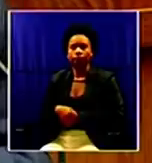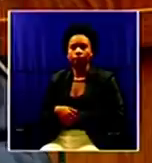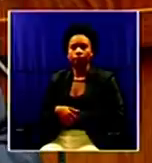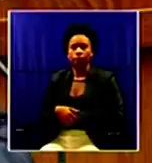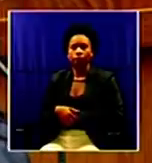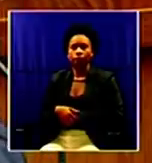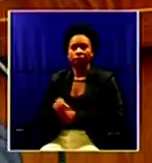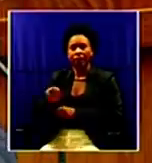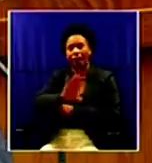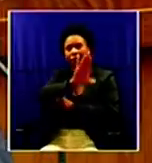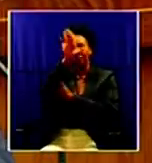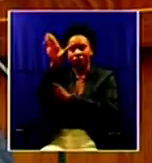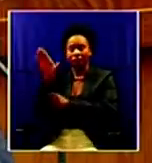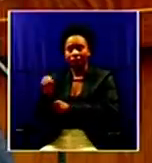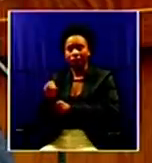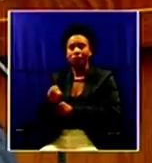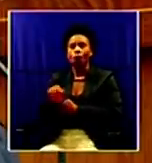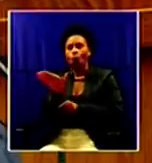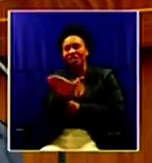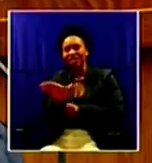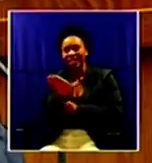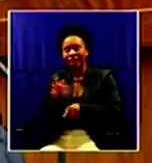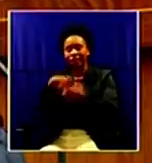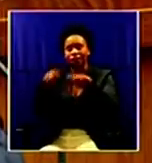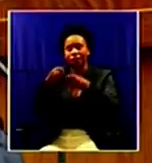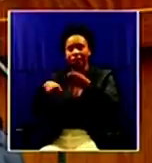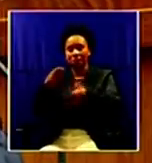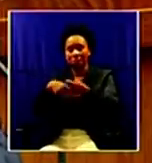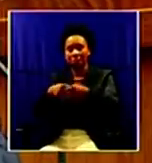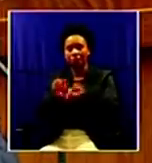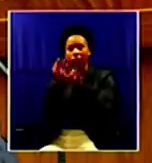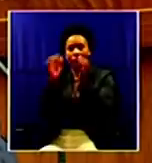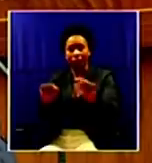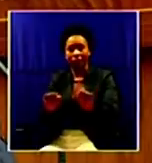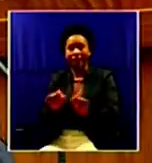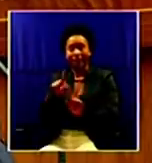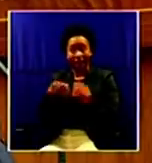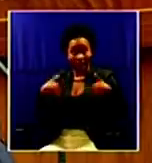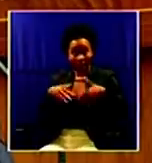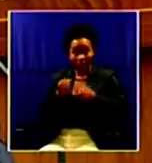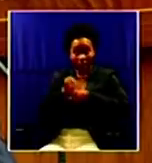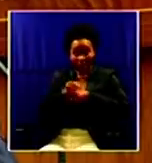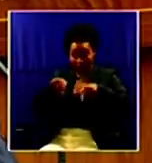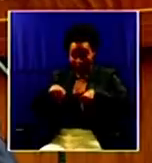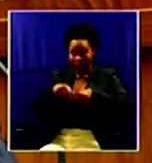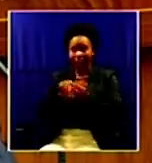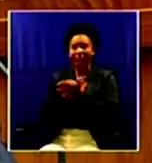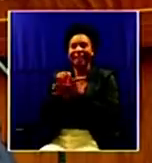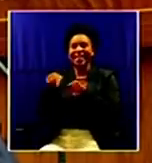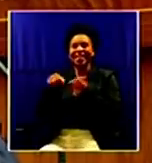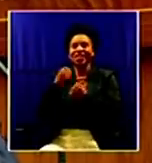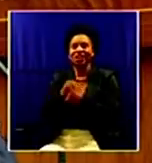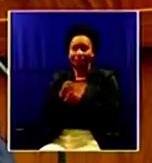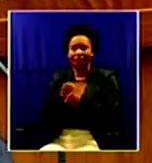The Africa Continental Free Trade Agreement, part of which came into effect early this year, presents us with